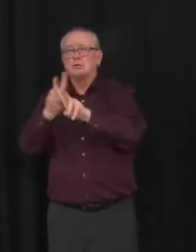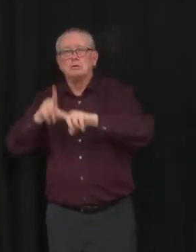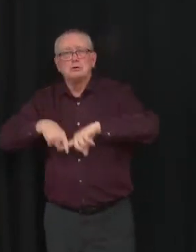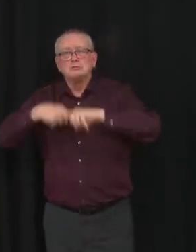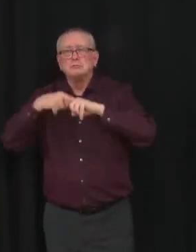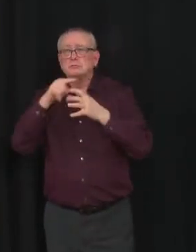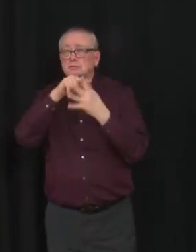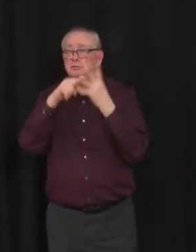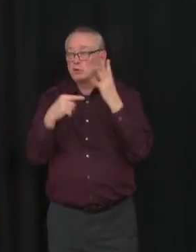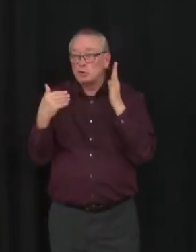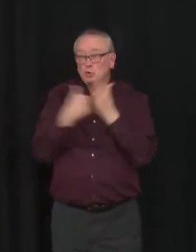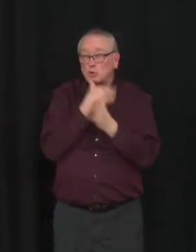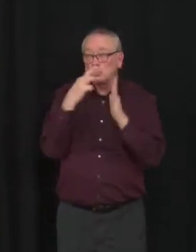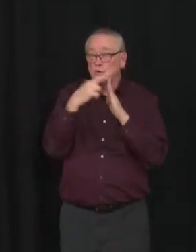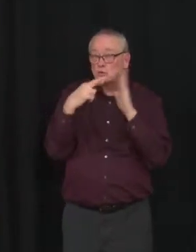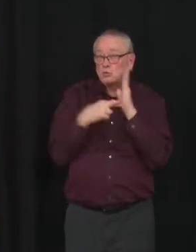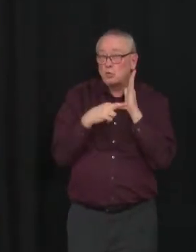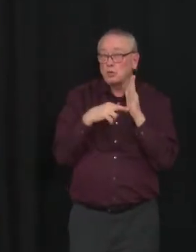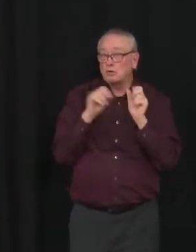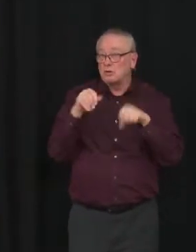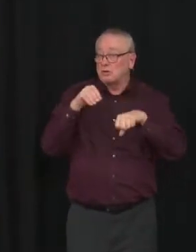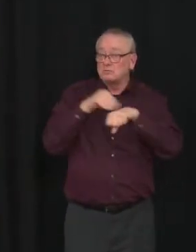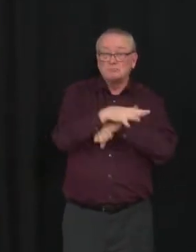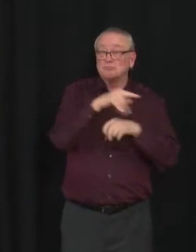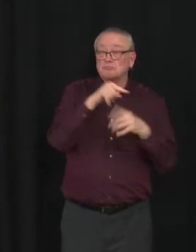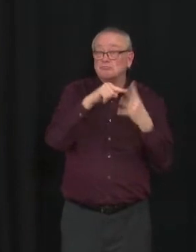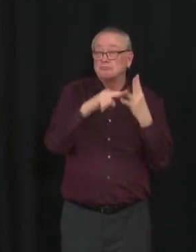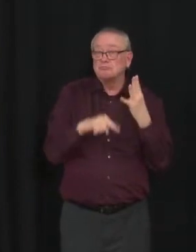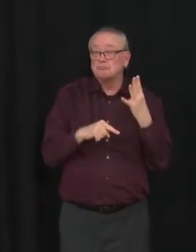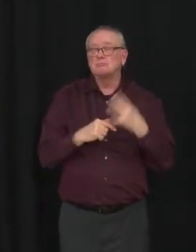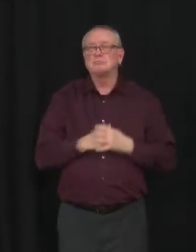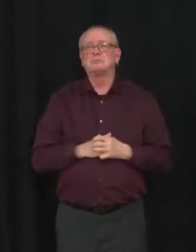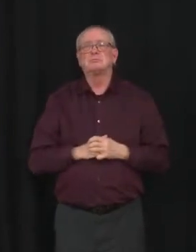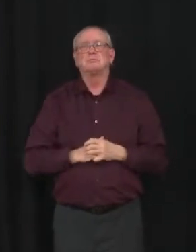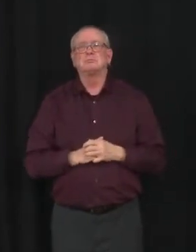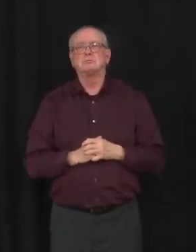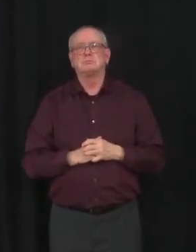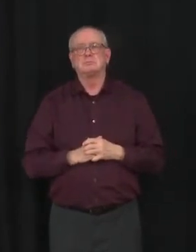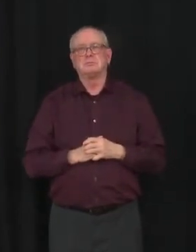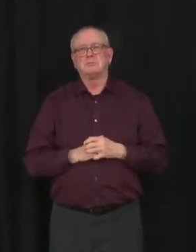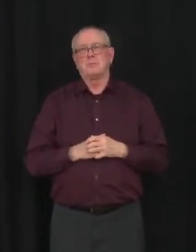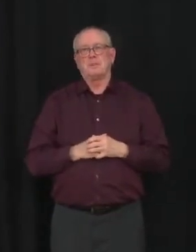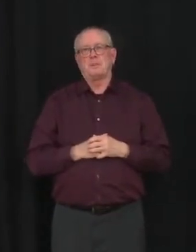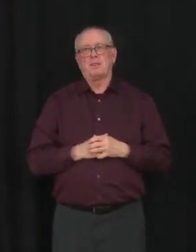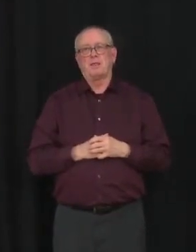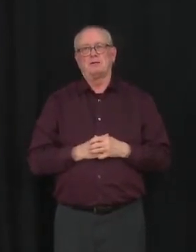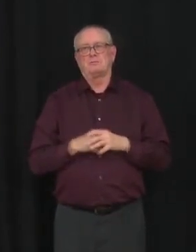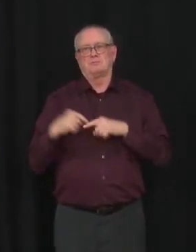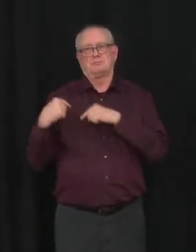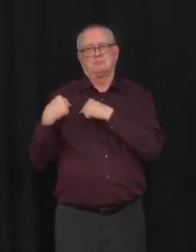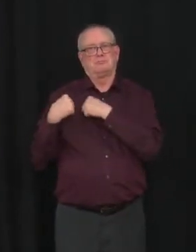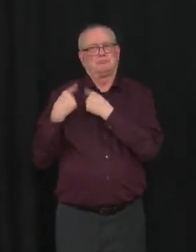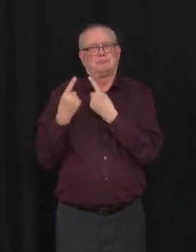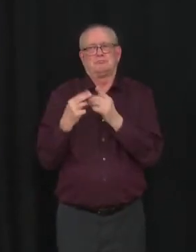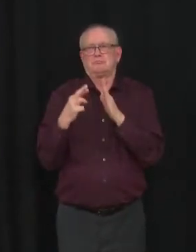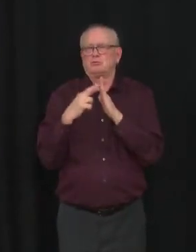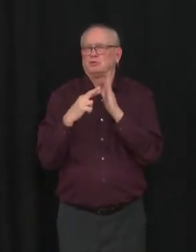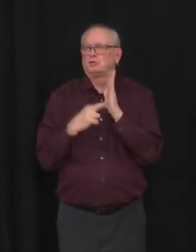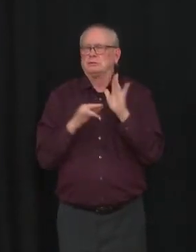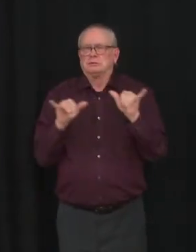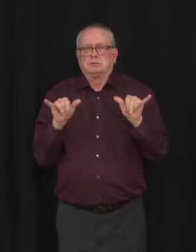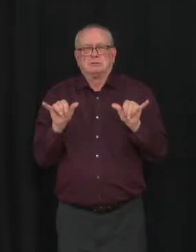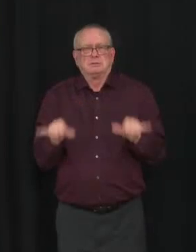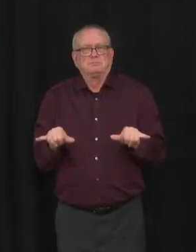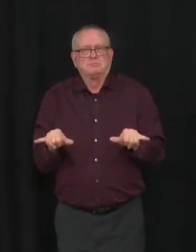restrictions coming in on Christmas Eve? Sure. So the current restrictions would apply in the